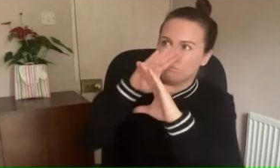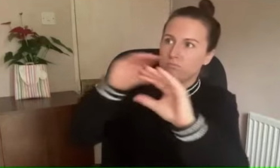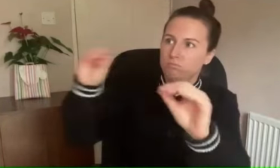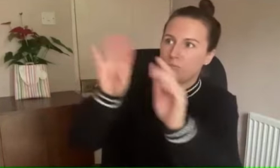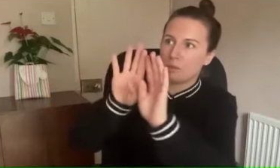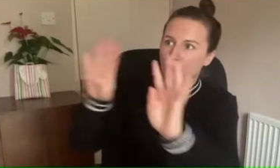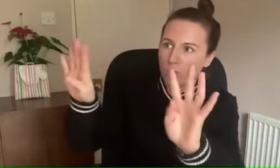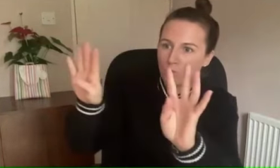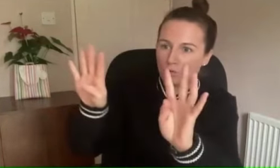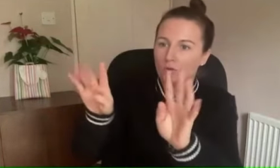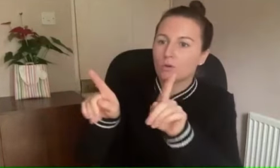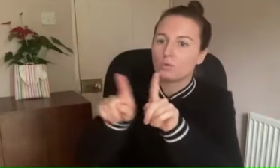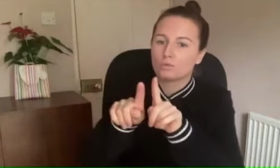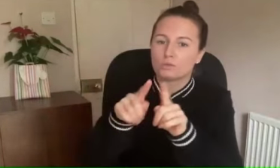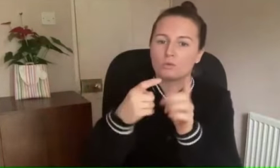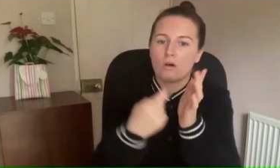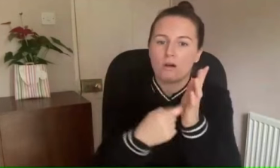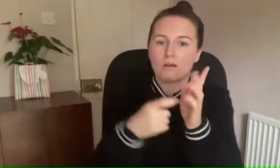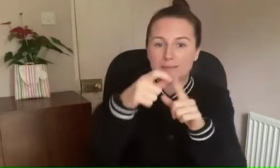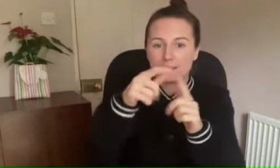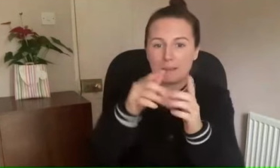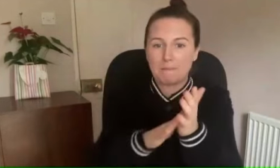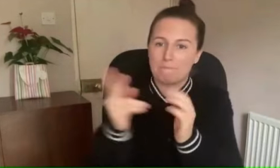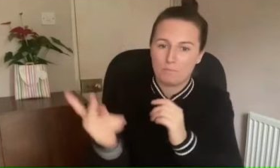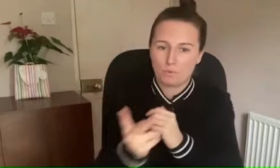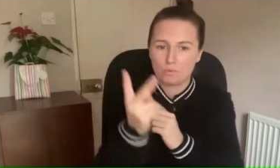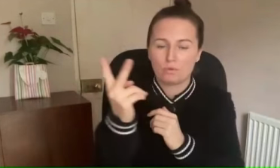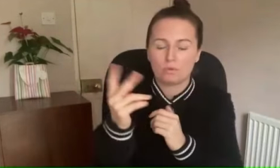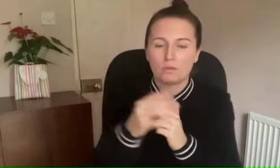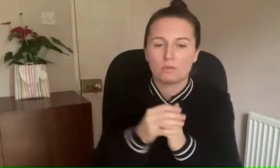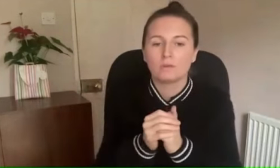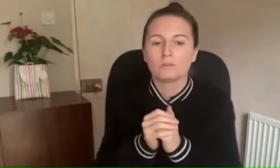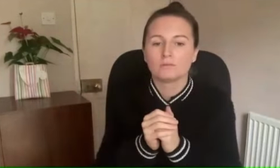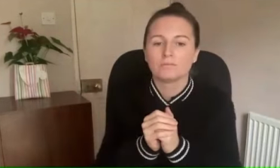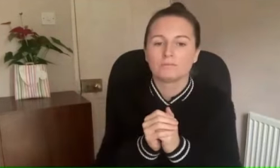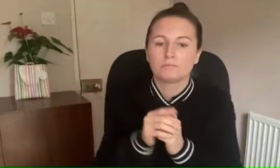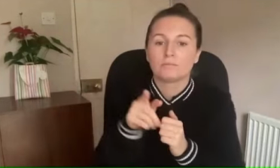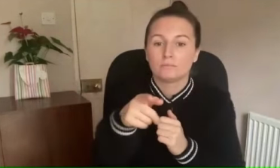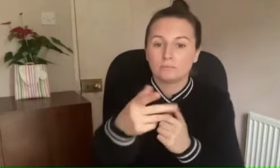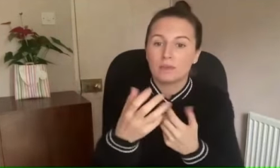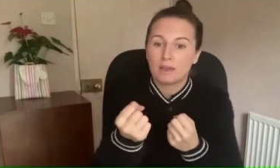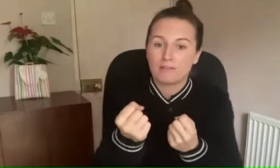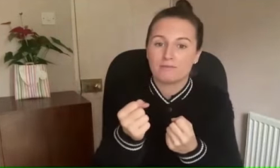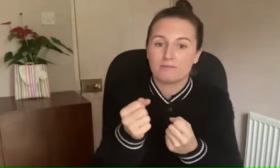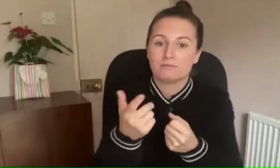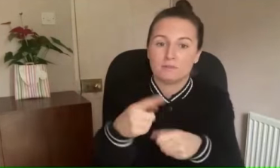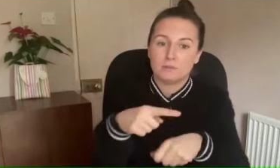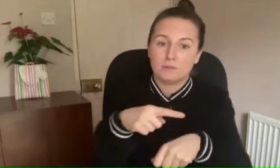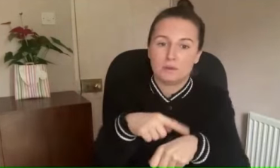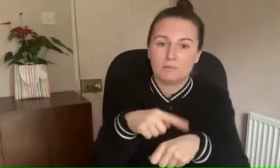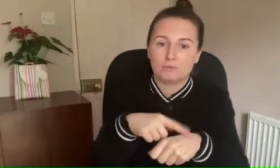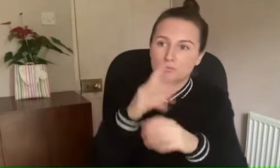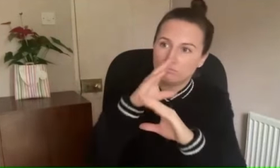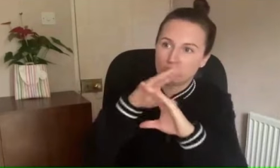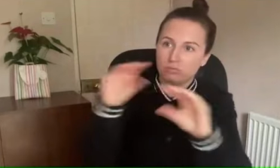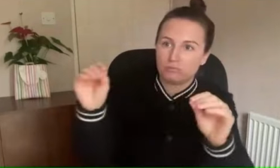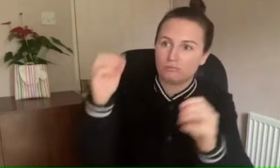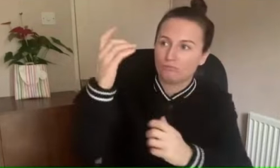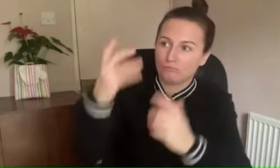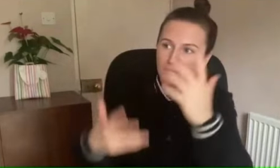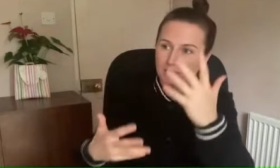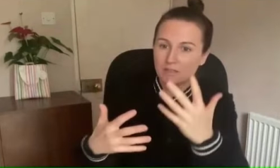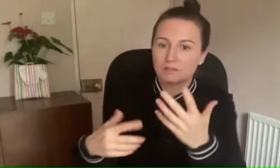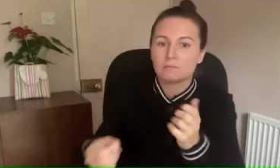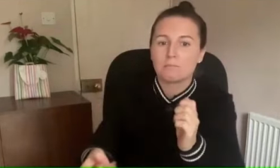RDM. It provides space to set out your ratings and any supporting summary information about how